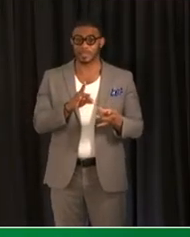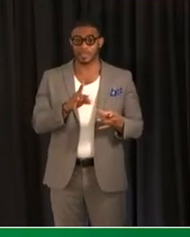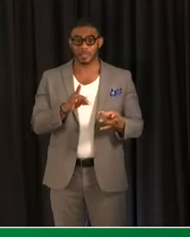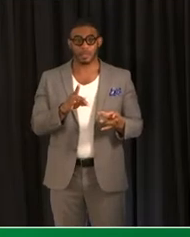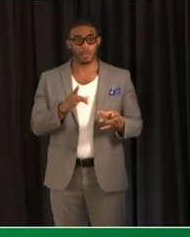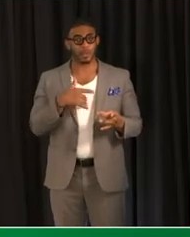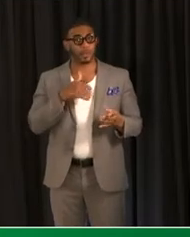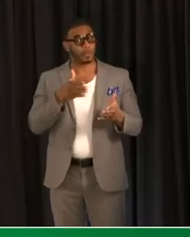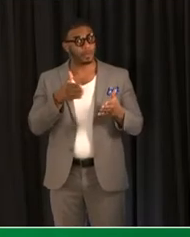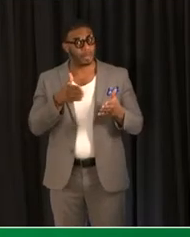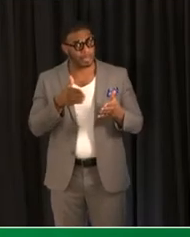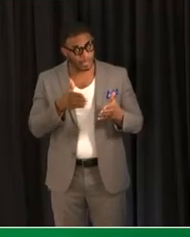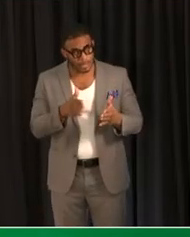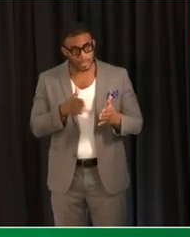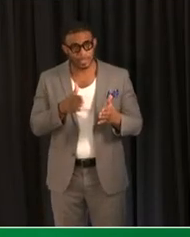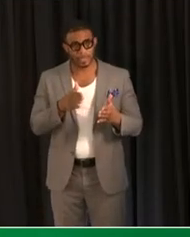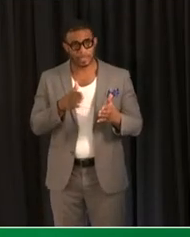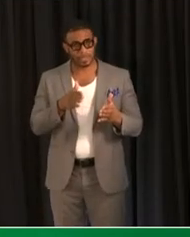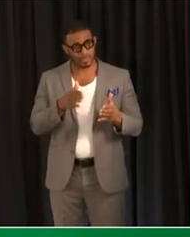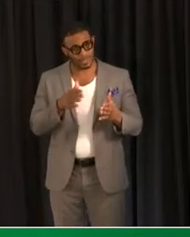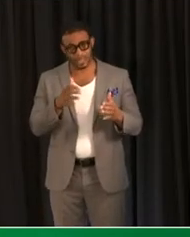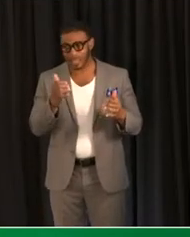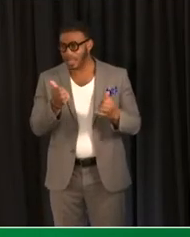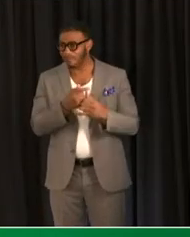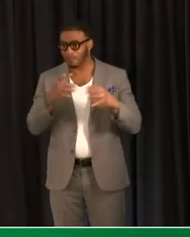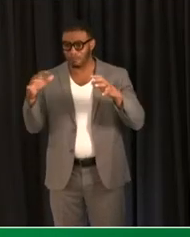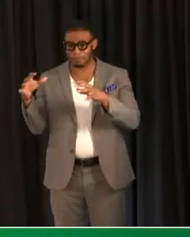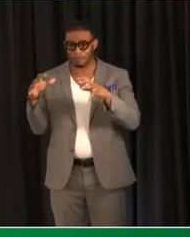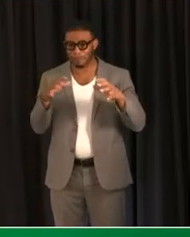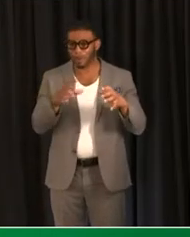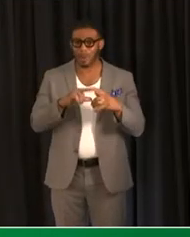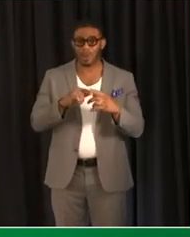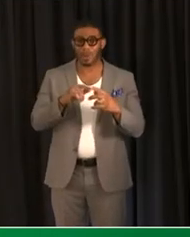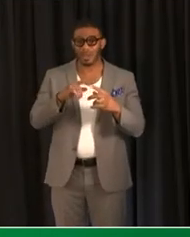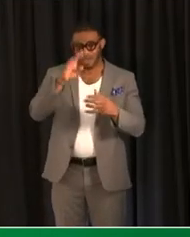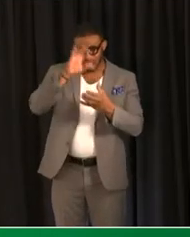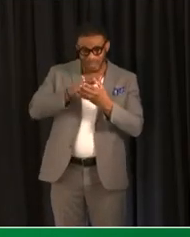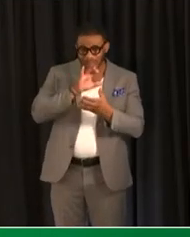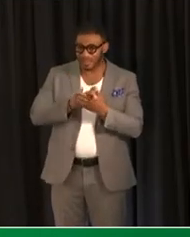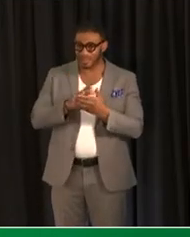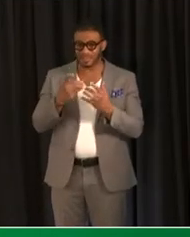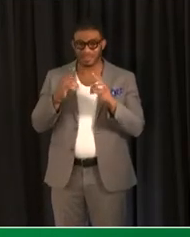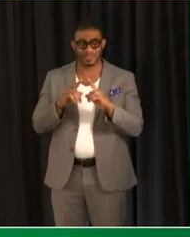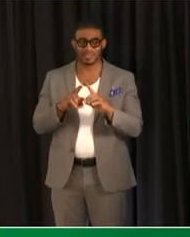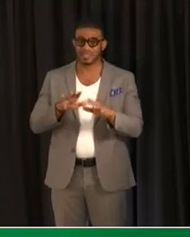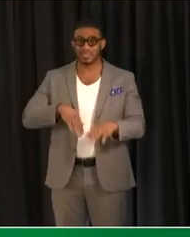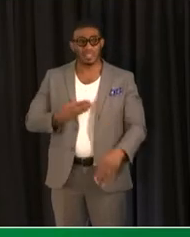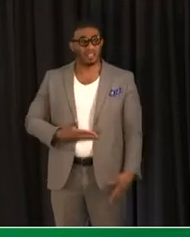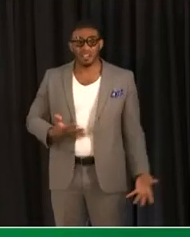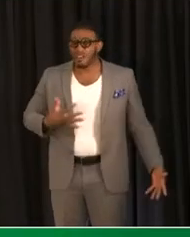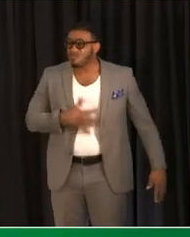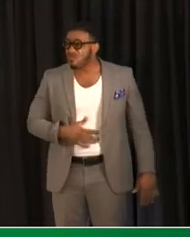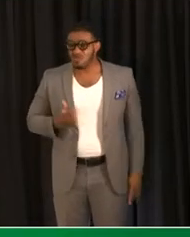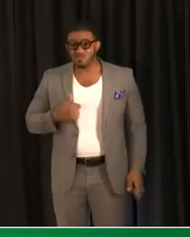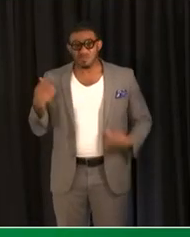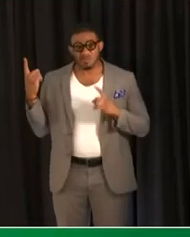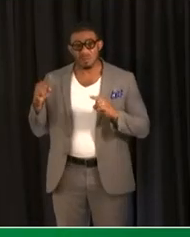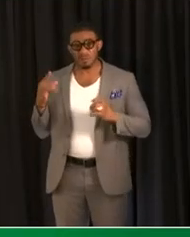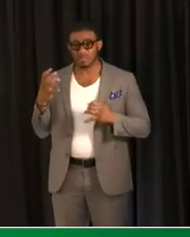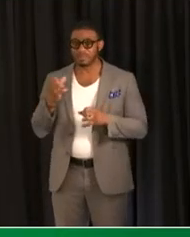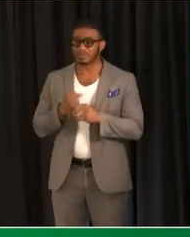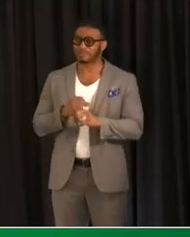that we don't let the spouse or the significant other into the store, so they get upset about